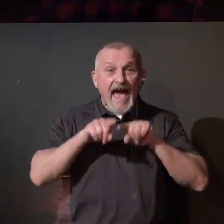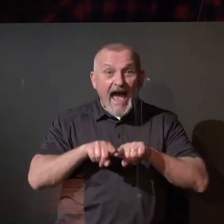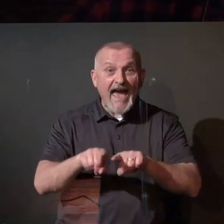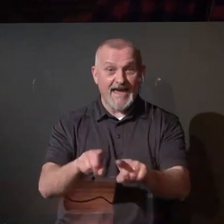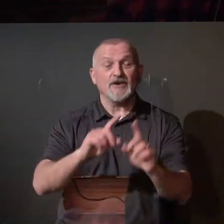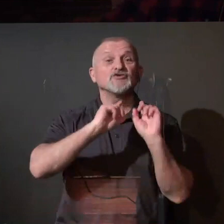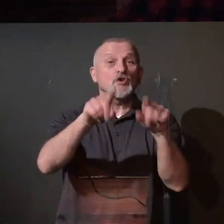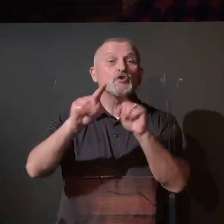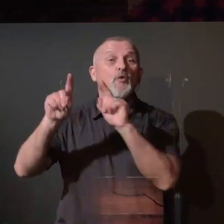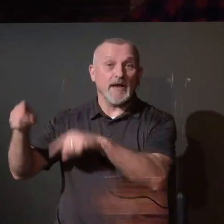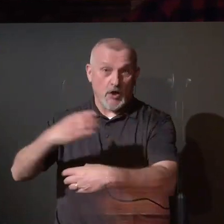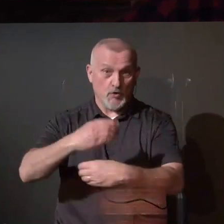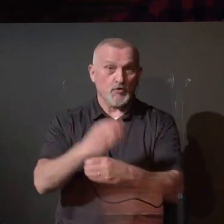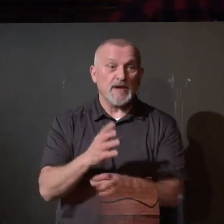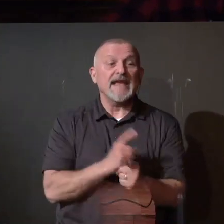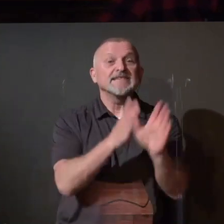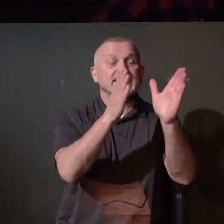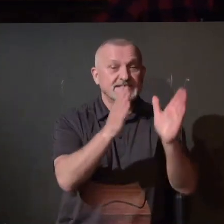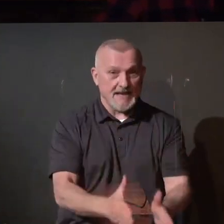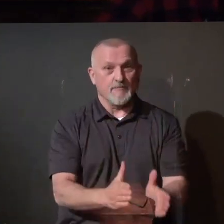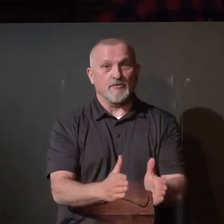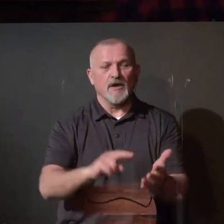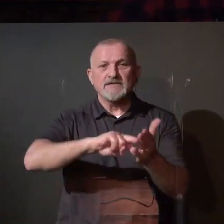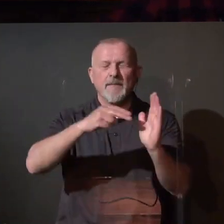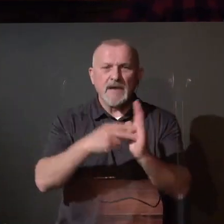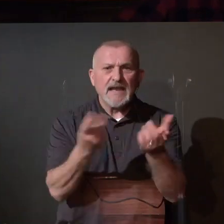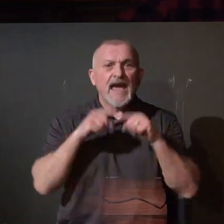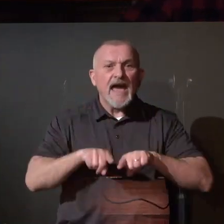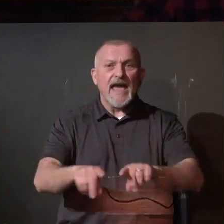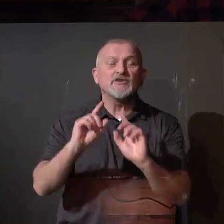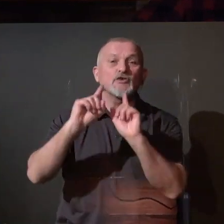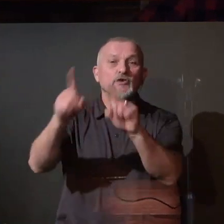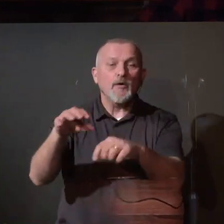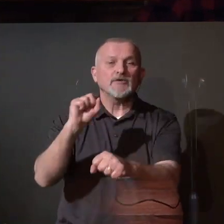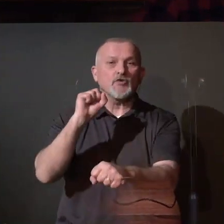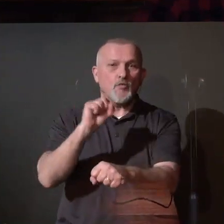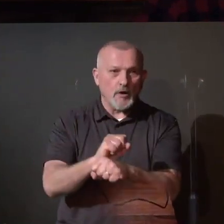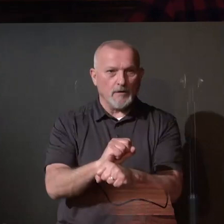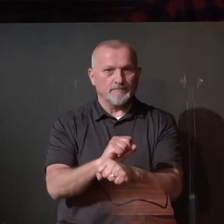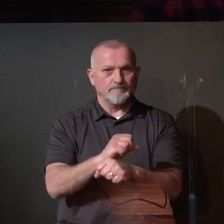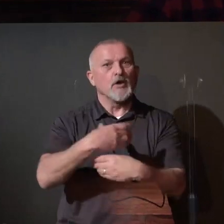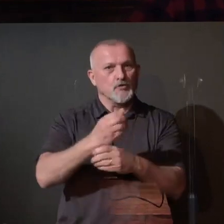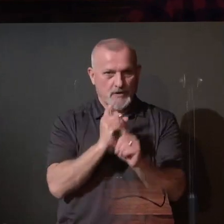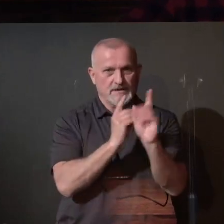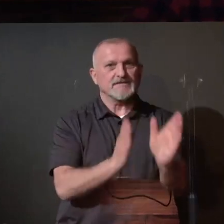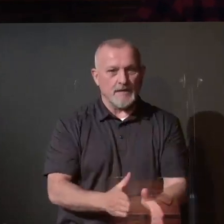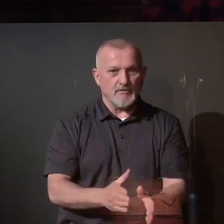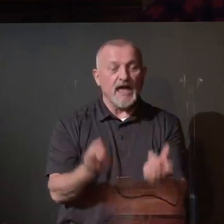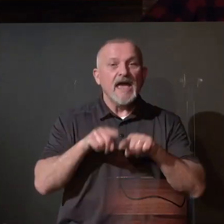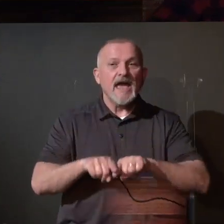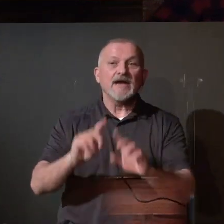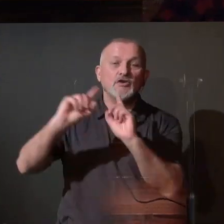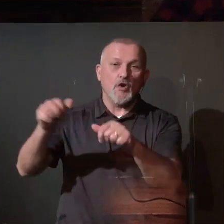going, disciple. What does that mean? As you are going to work, disciple. As